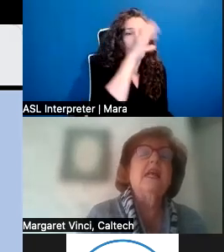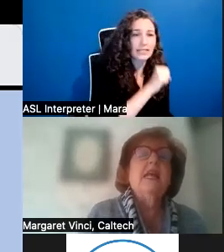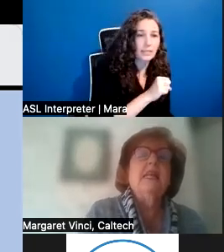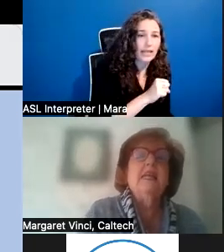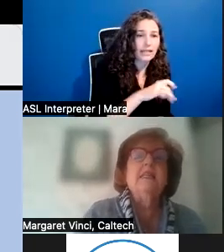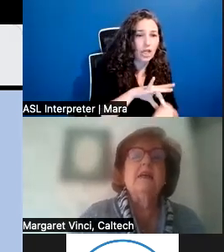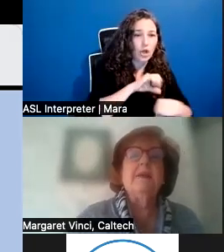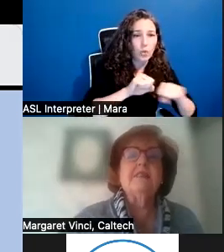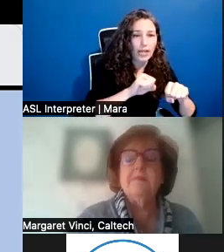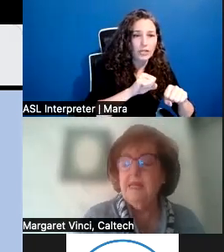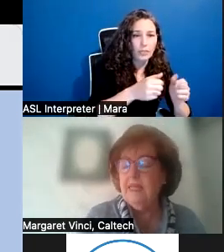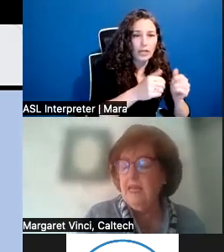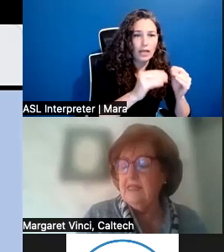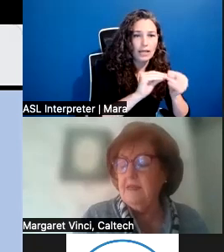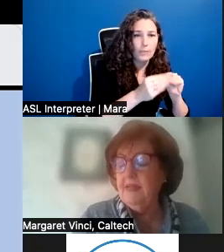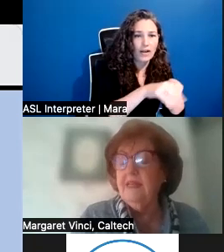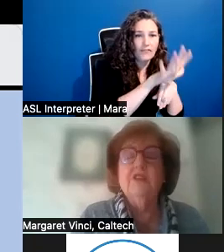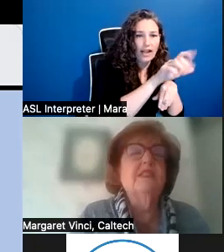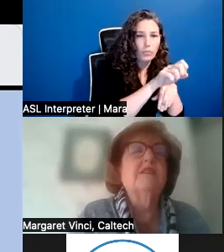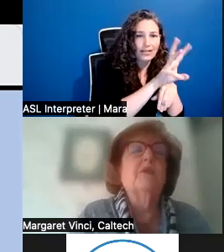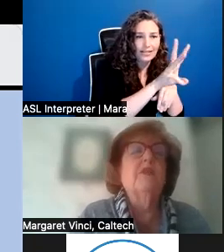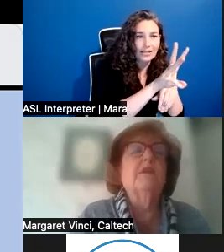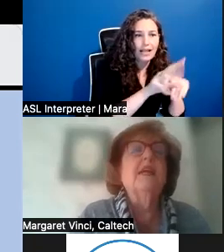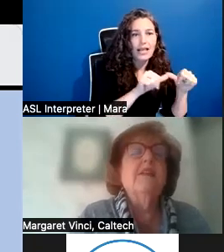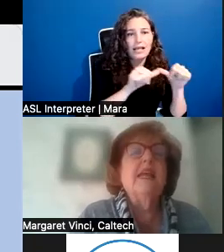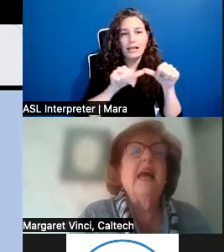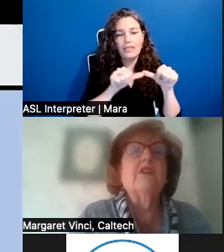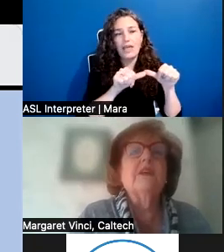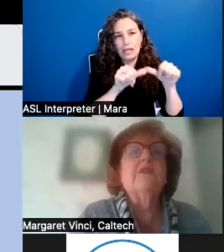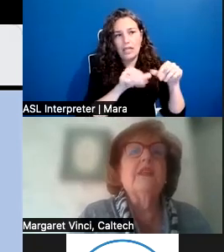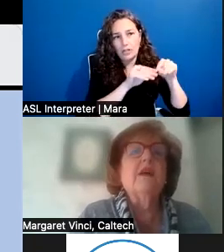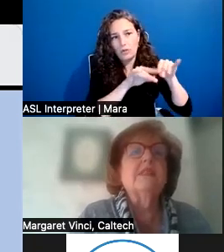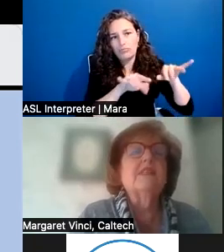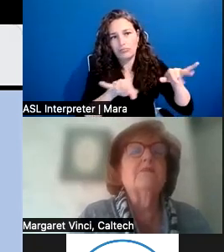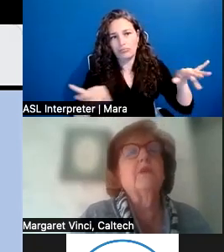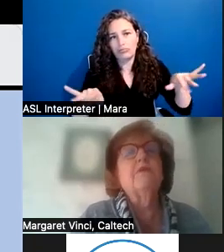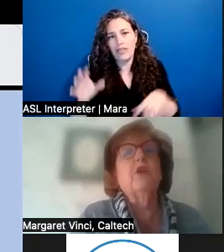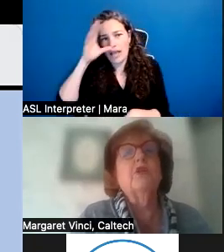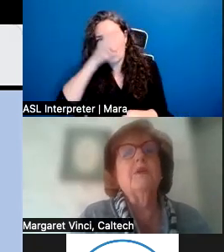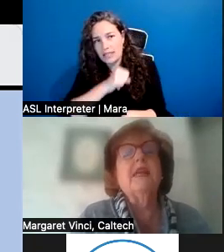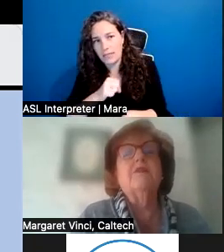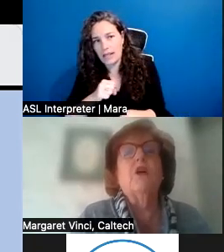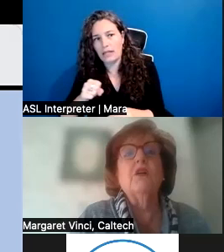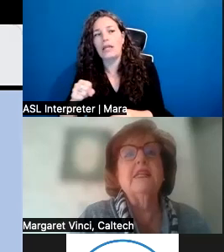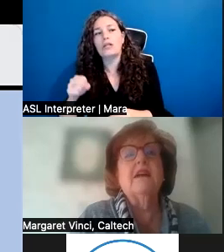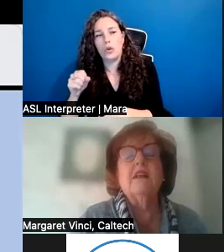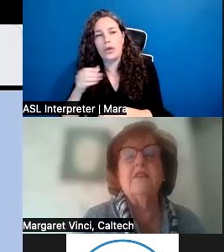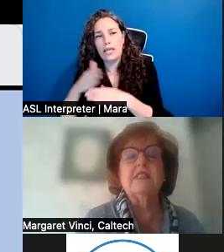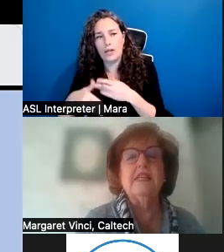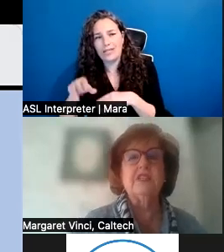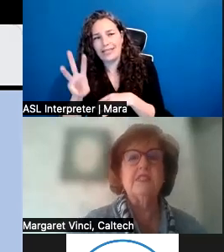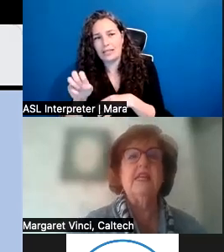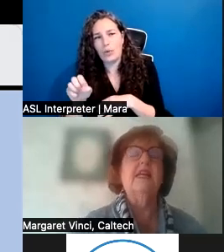continued, it ended up estimating it as a magnitude 6.3. The accurate for that was a 6.4 earthquake. After all